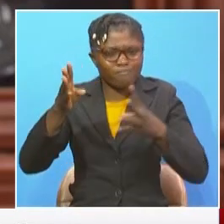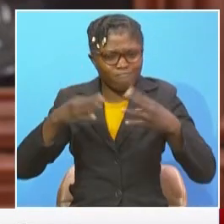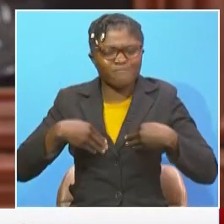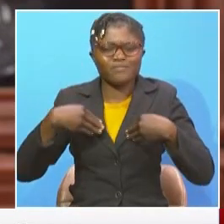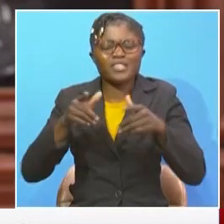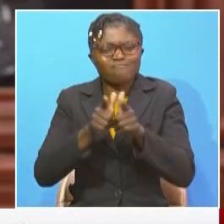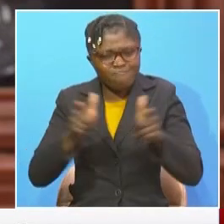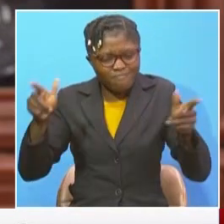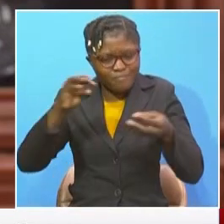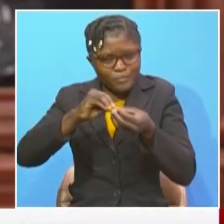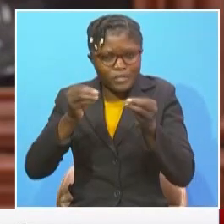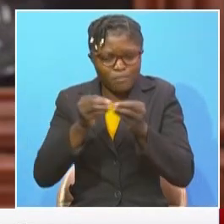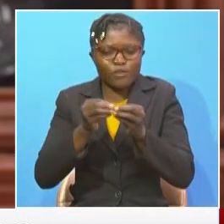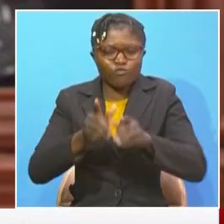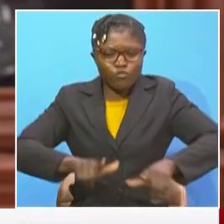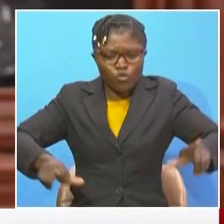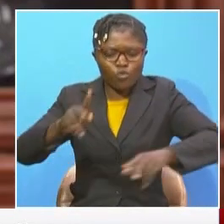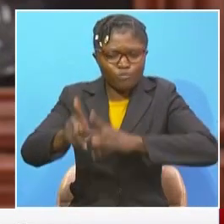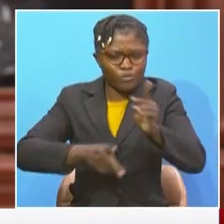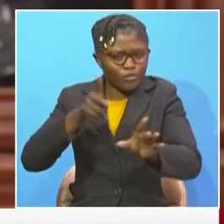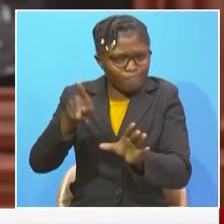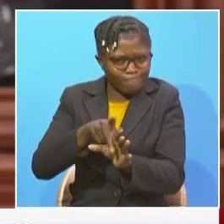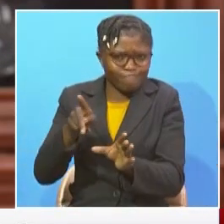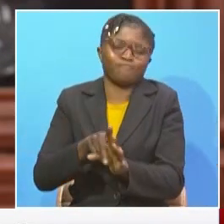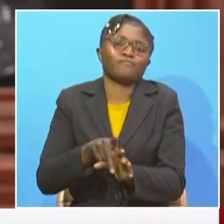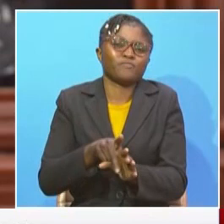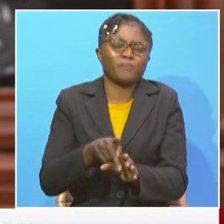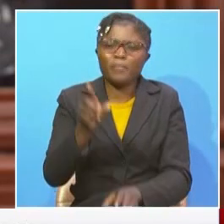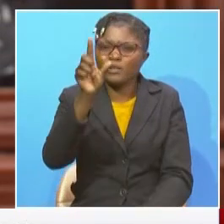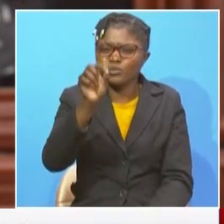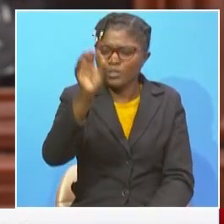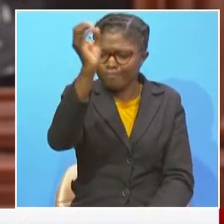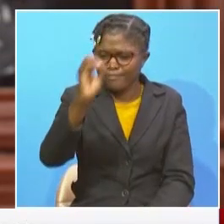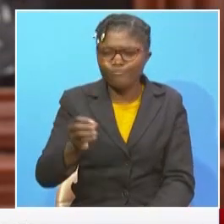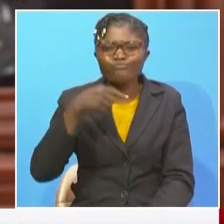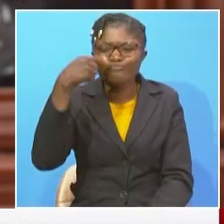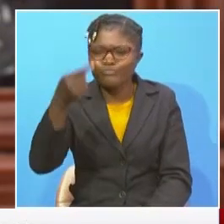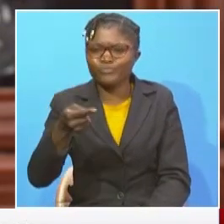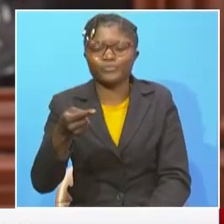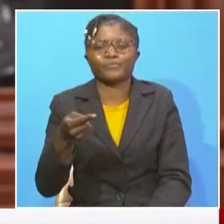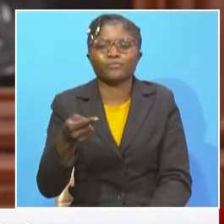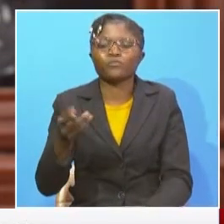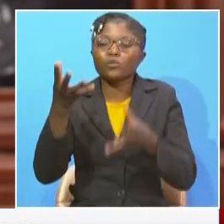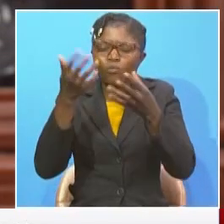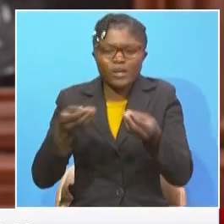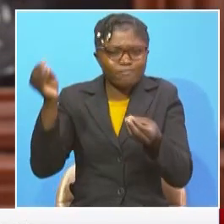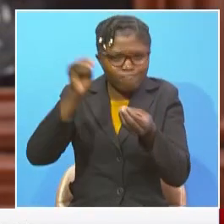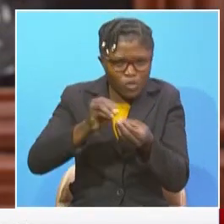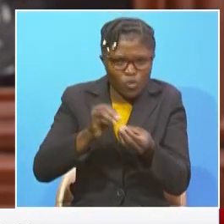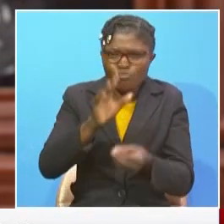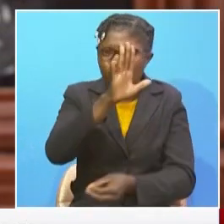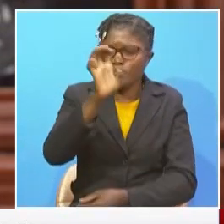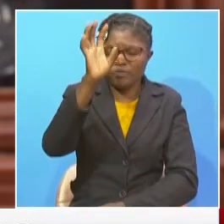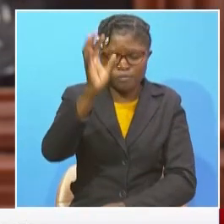of local participation. Instead of the 20% that normally talk about, we want something more like